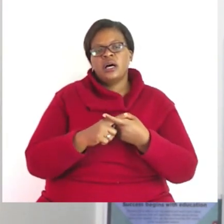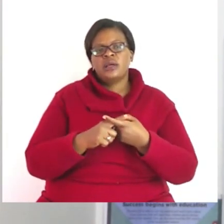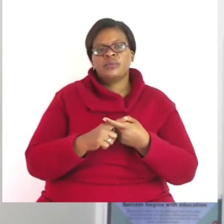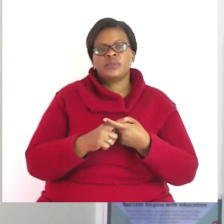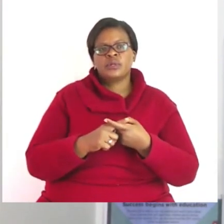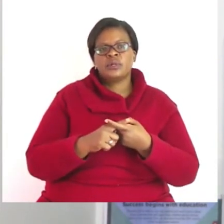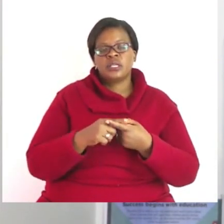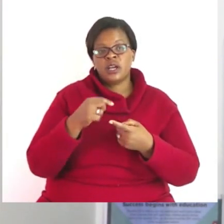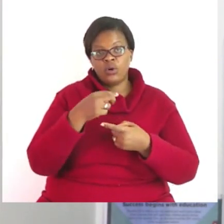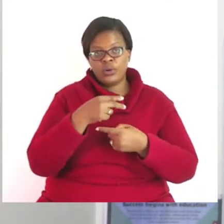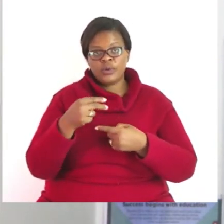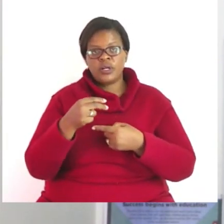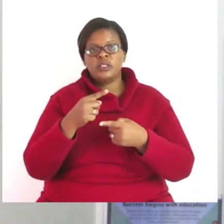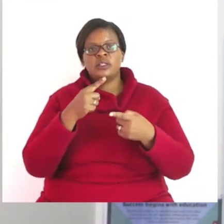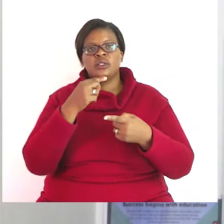equal